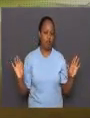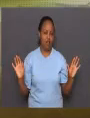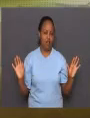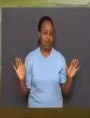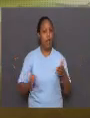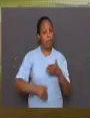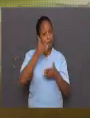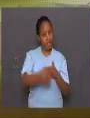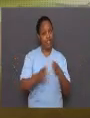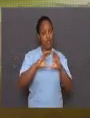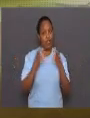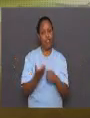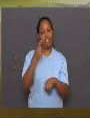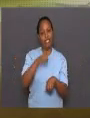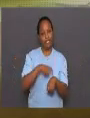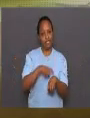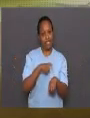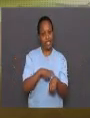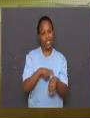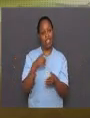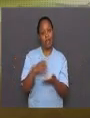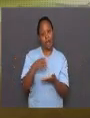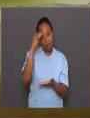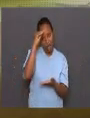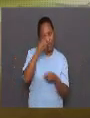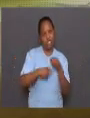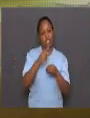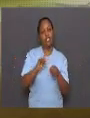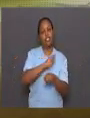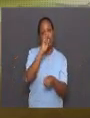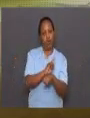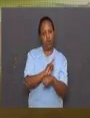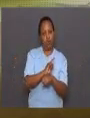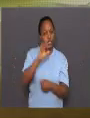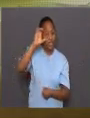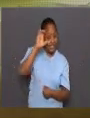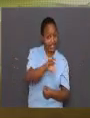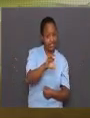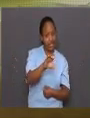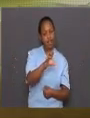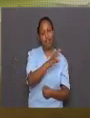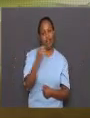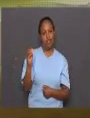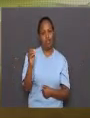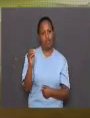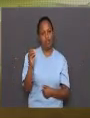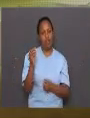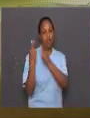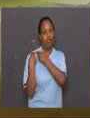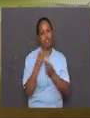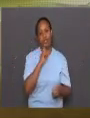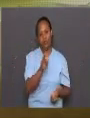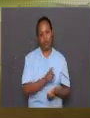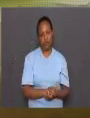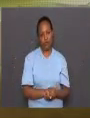our next lesson, we will learn about citizens' obligations and duties.